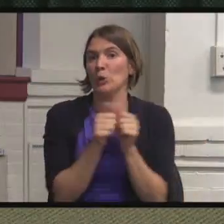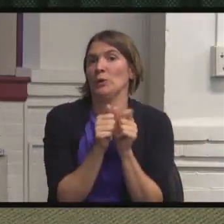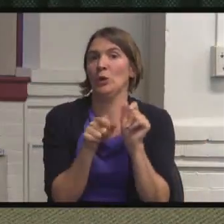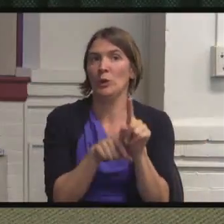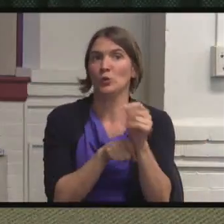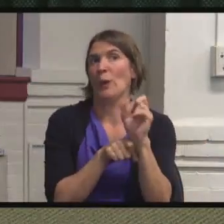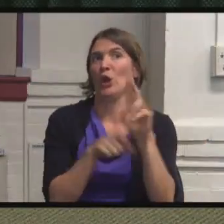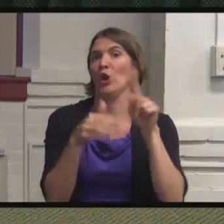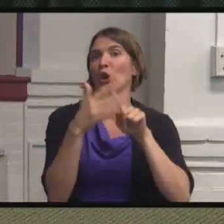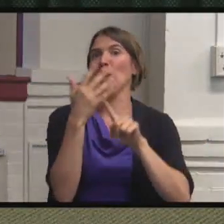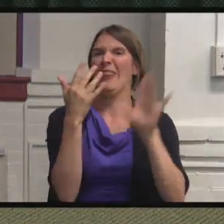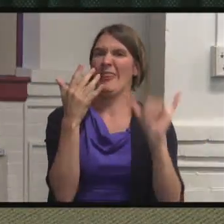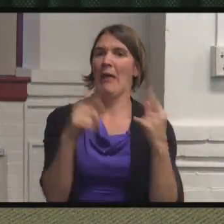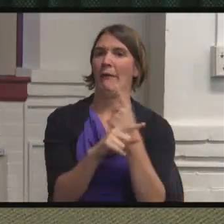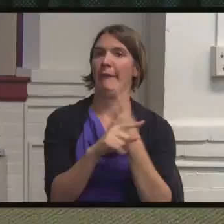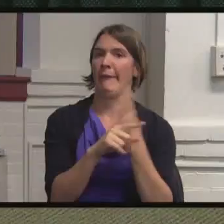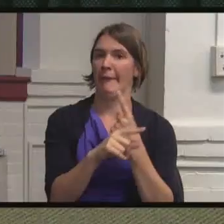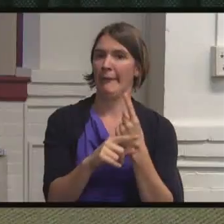the society.